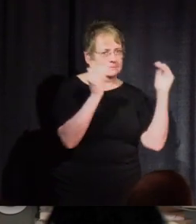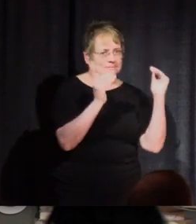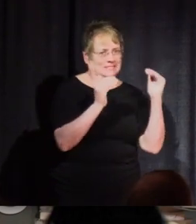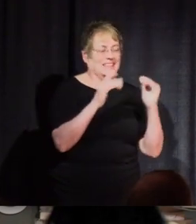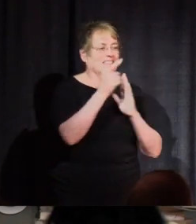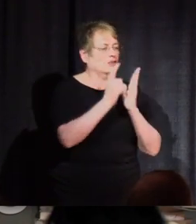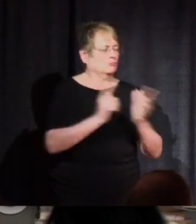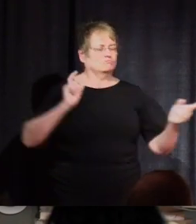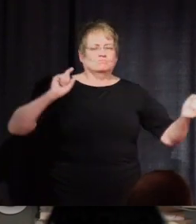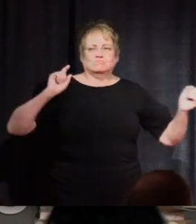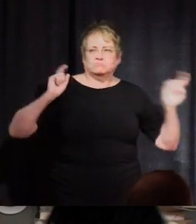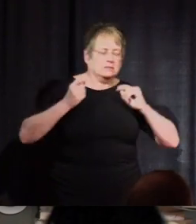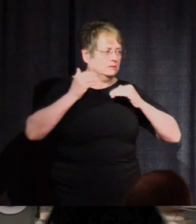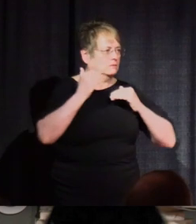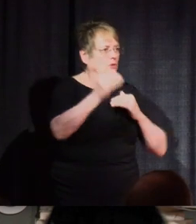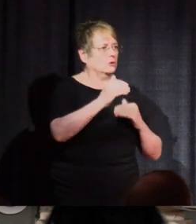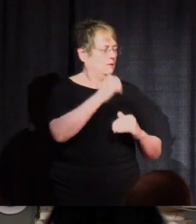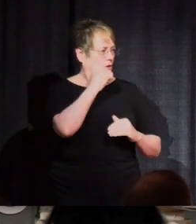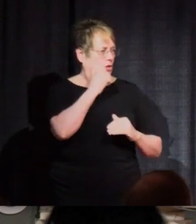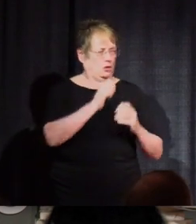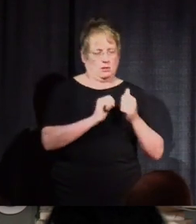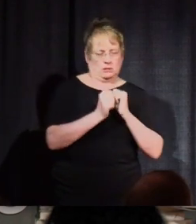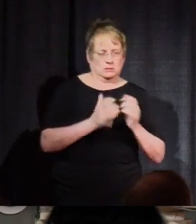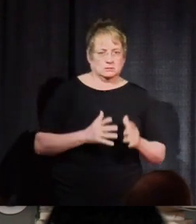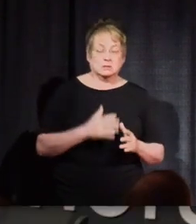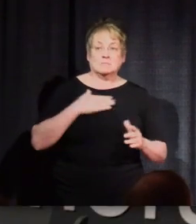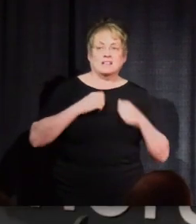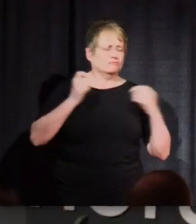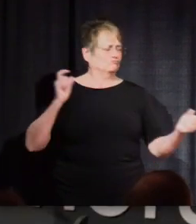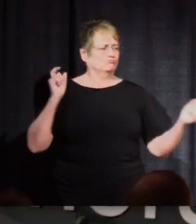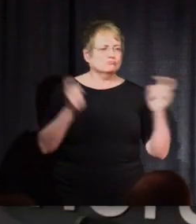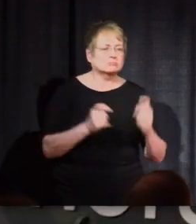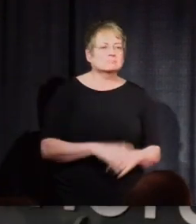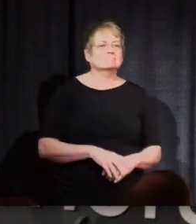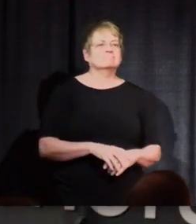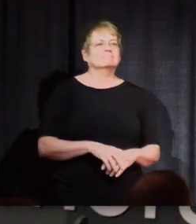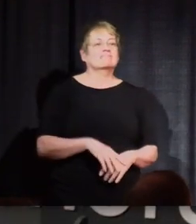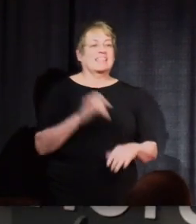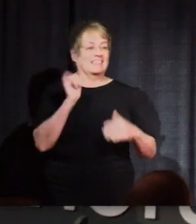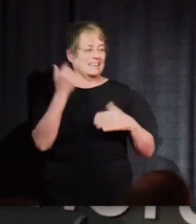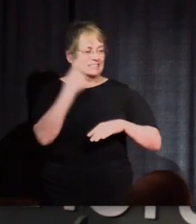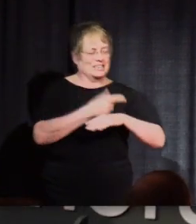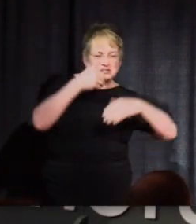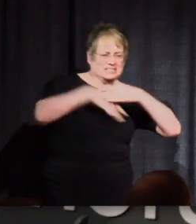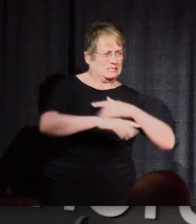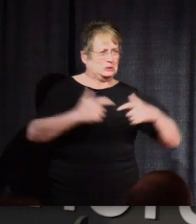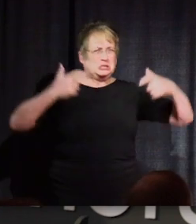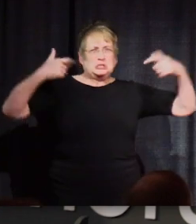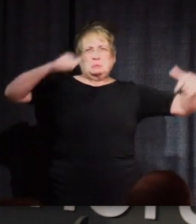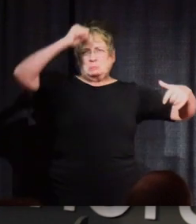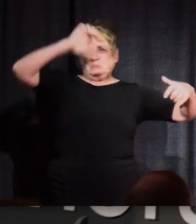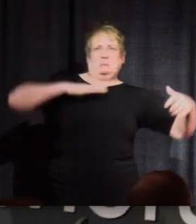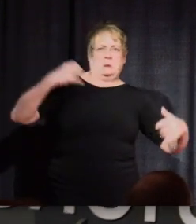athletes it unequivocally shaped my life so she walks into practice that day and this big bear of a man